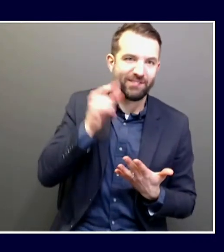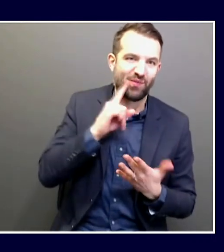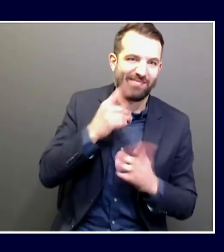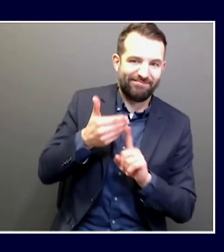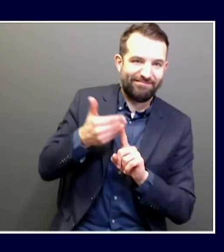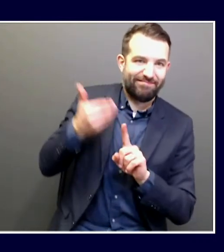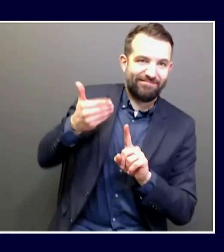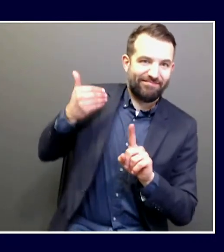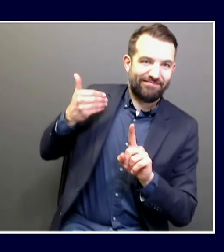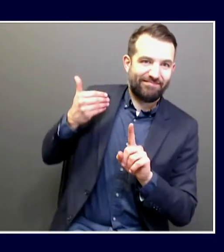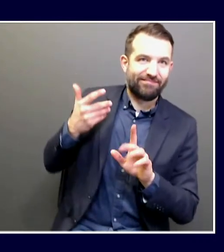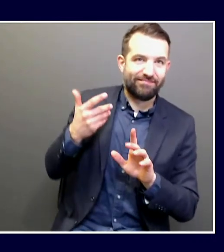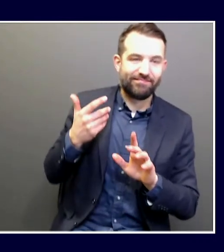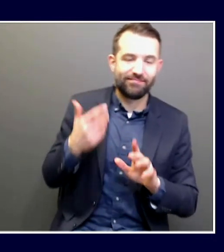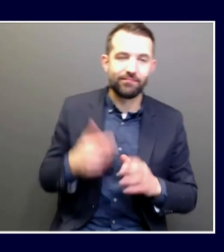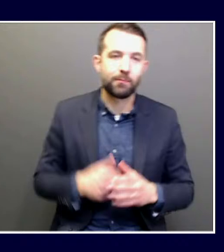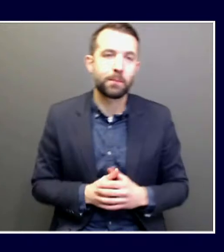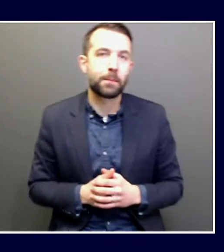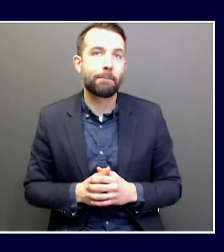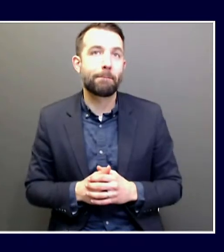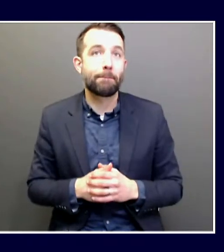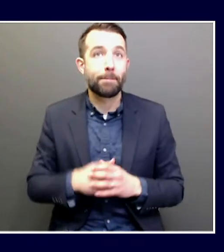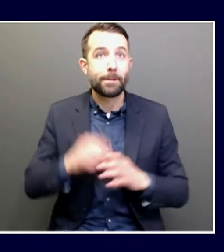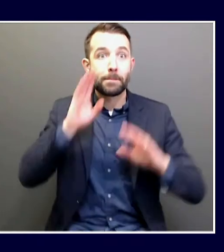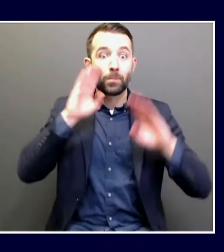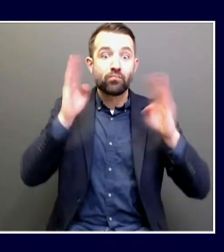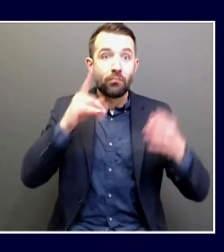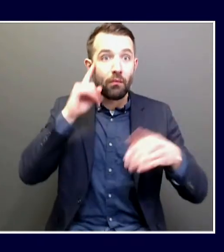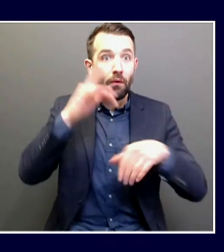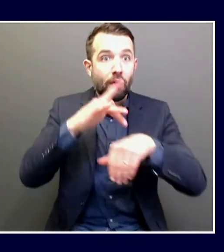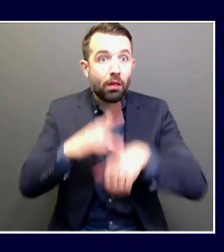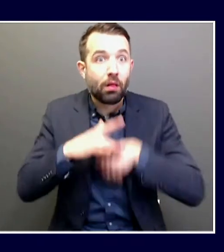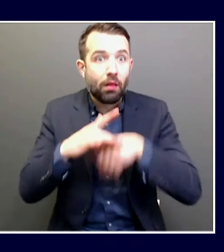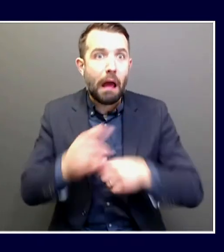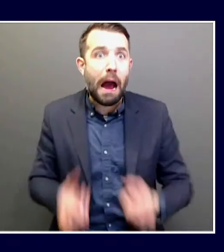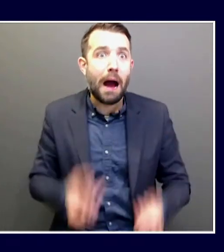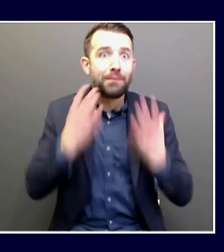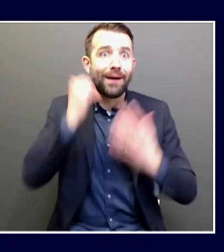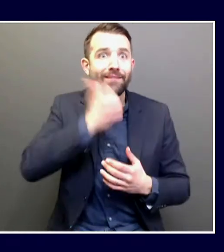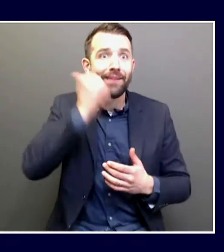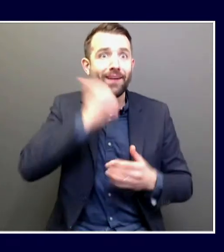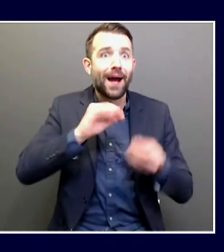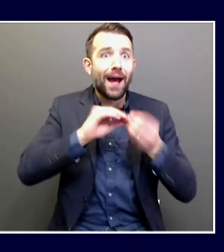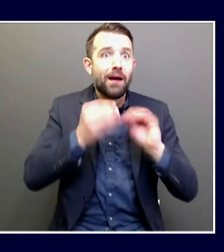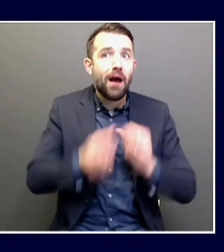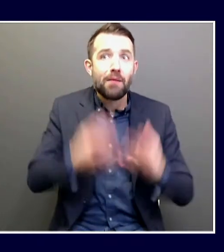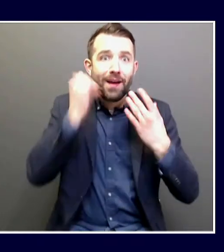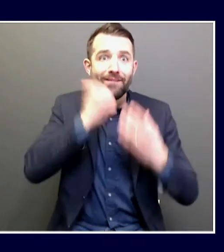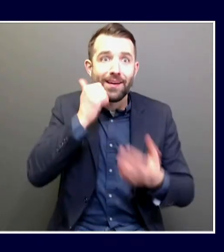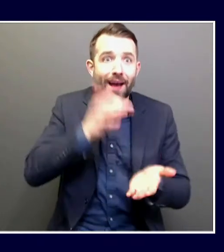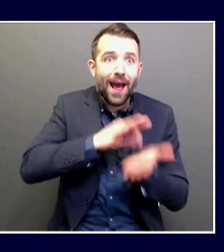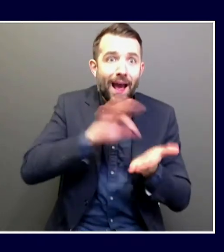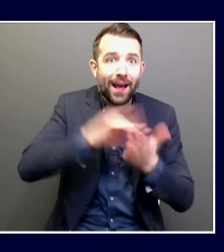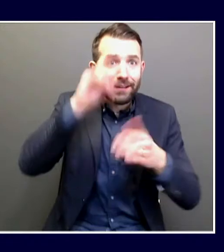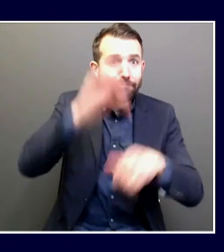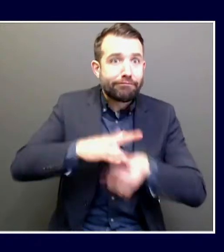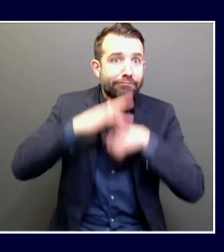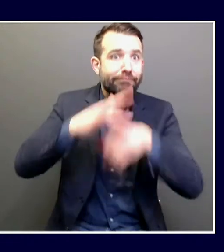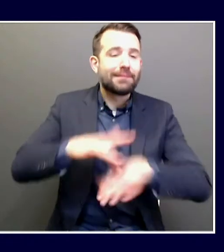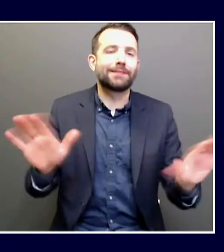why focusing on case counts in this pandemic, at this point in the pandemic, is of less value than at the outset of the